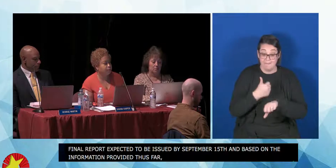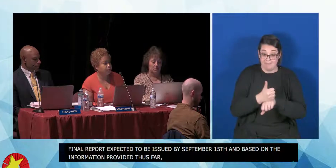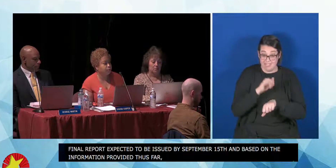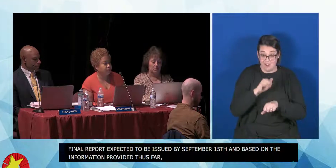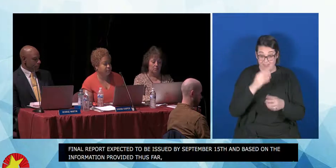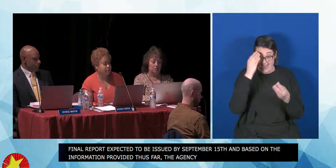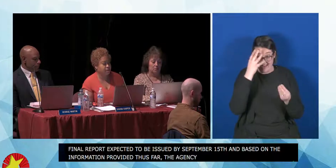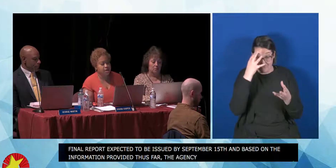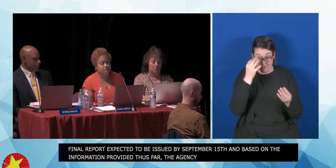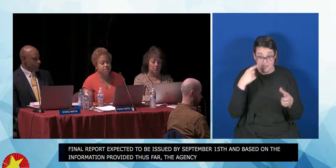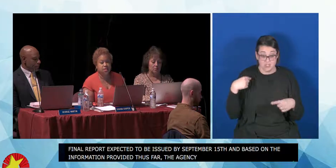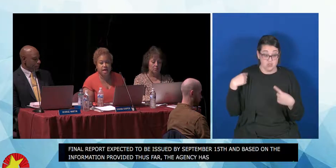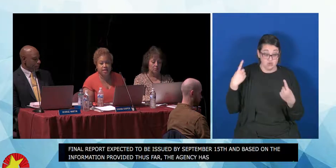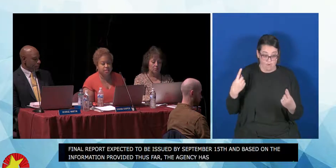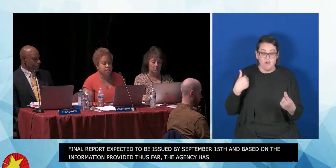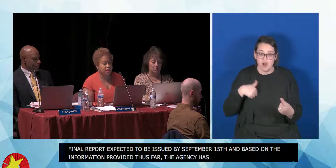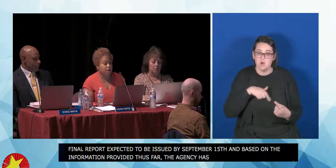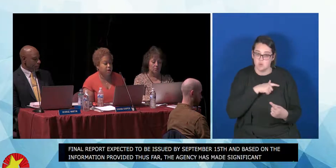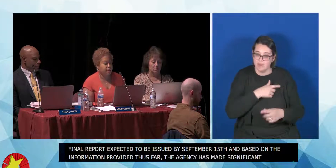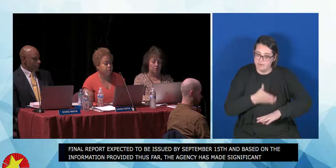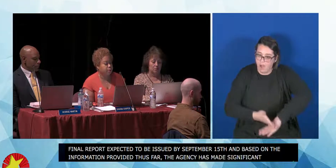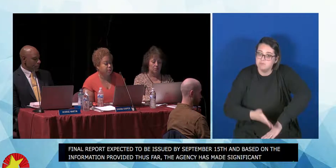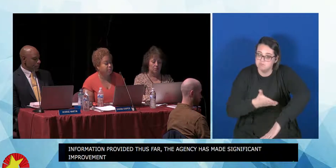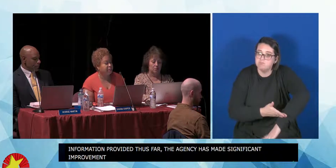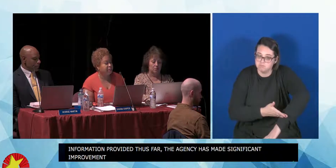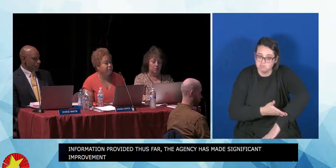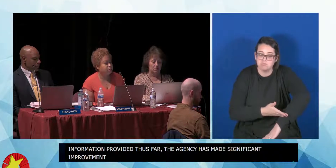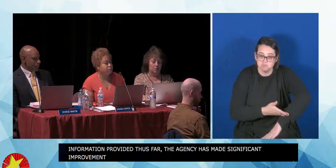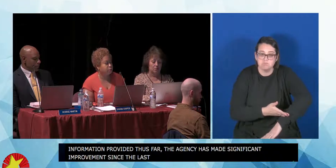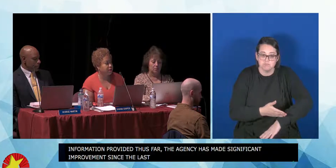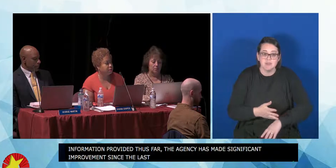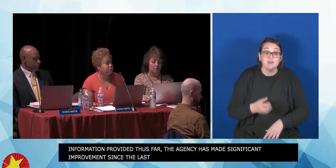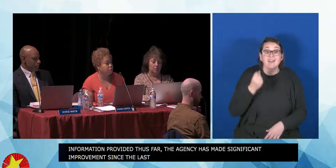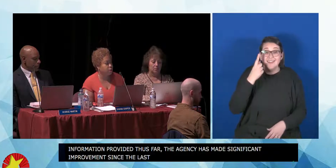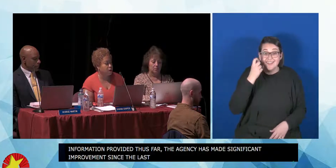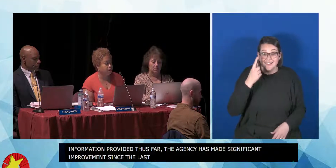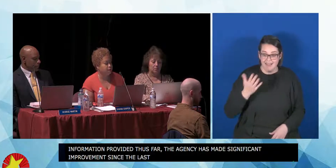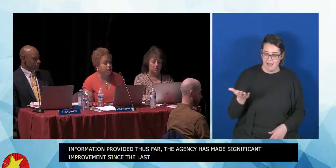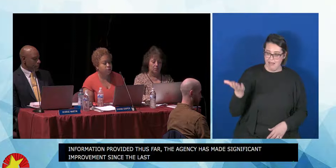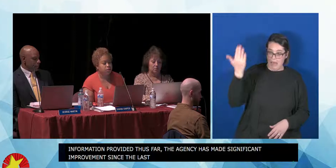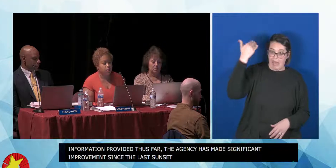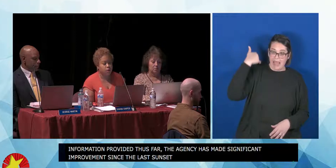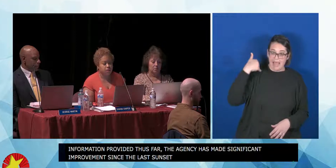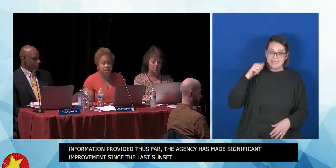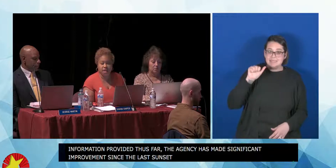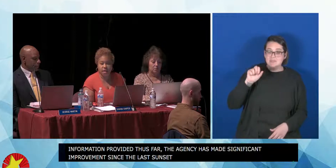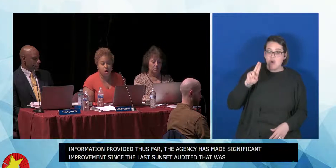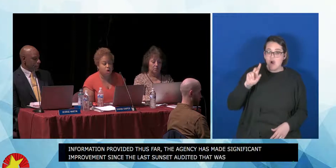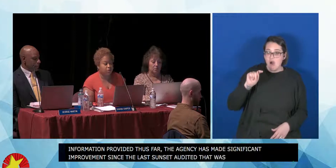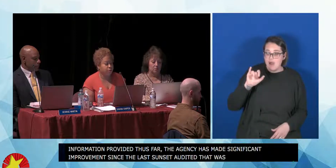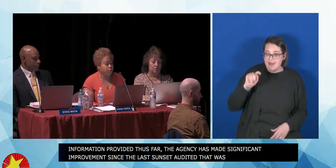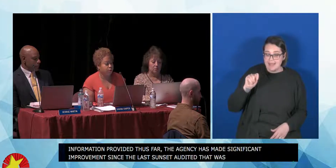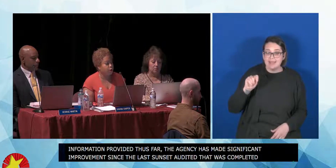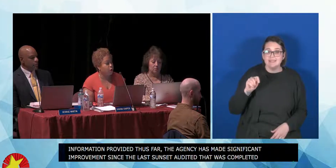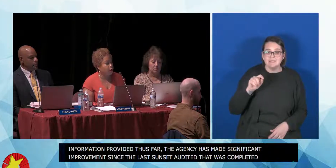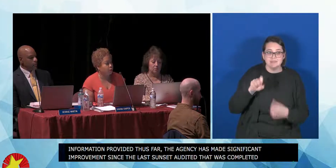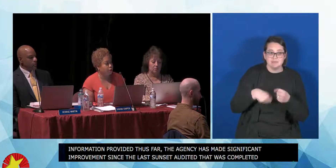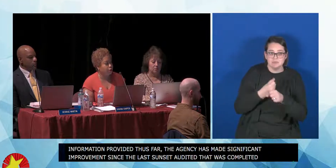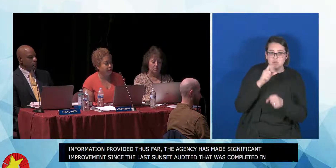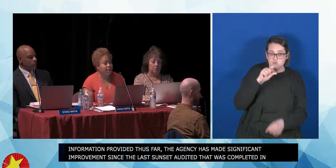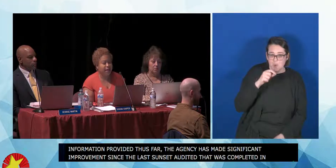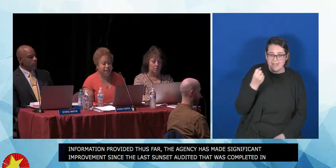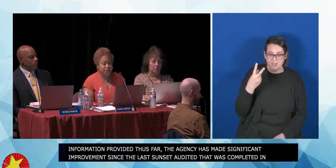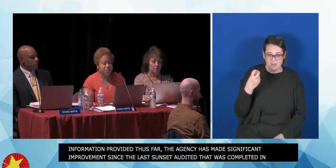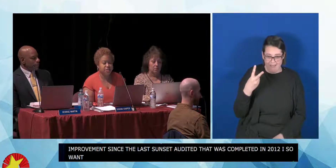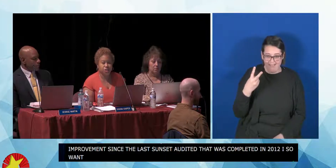significant improvements since the last sunset audit, which was completed in 2012. So I want to thank all of you for your hard